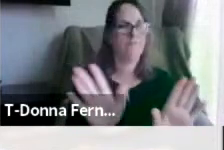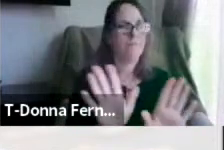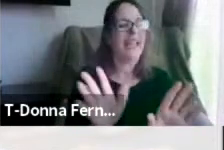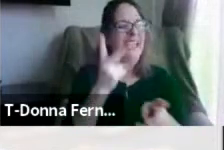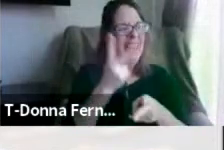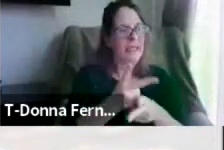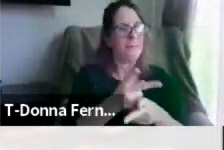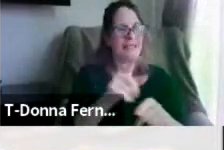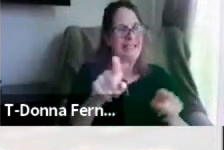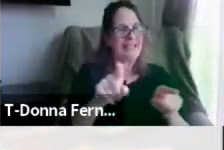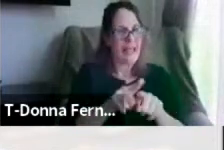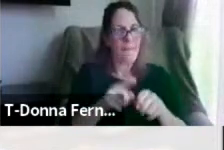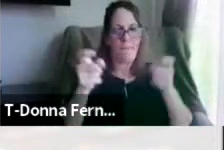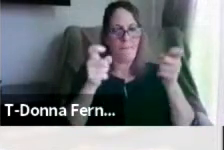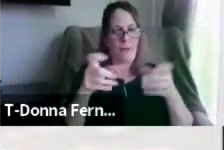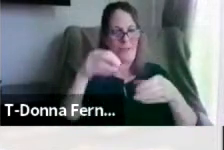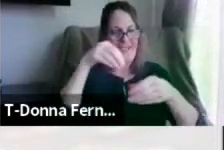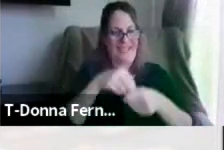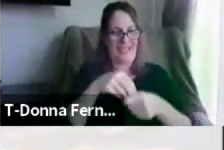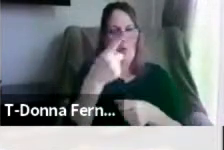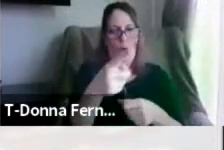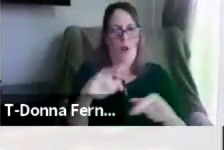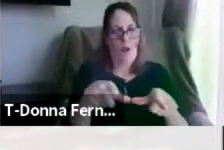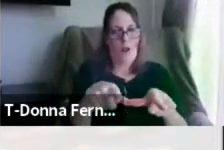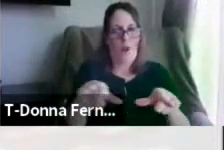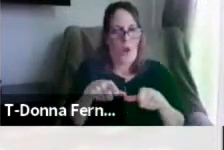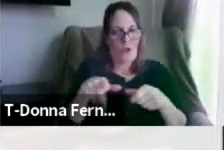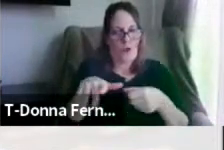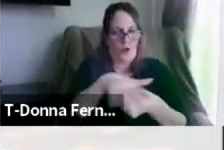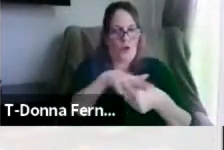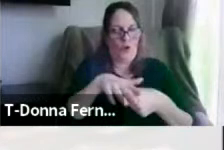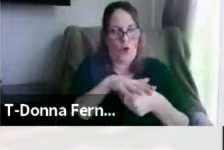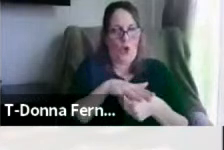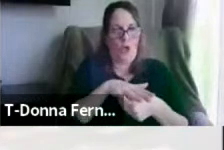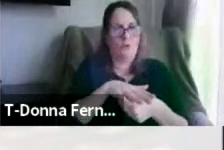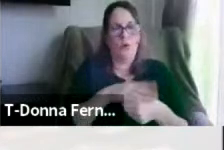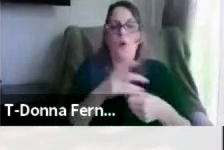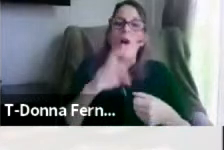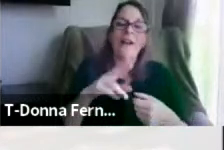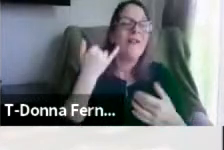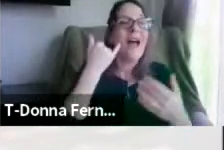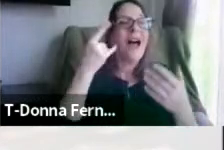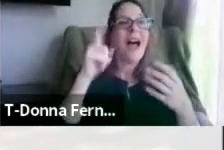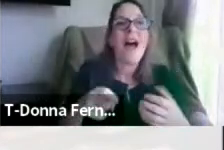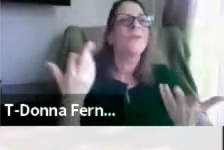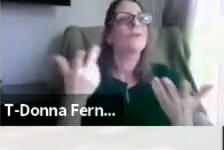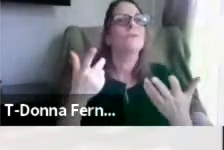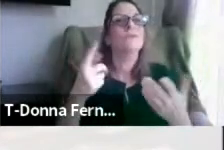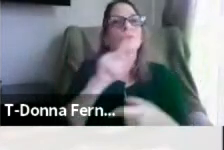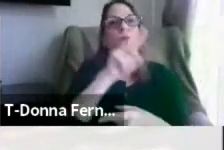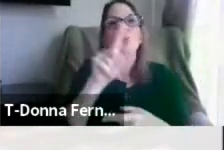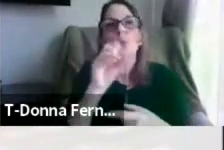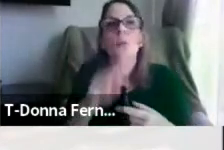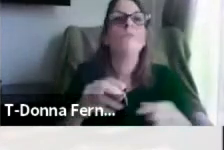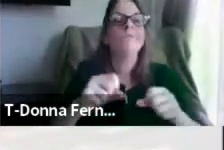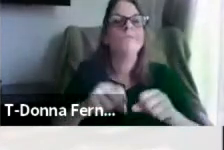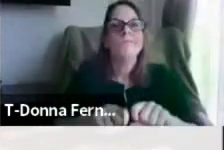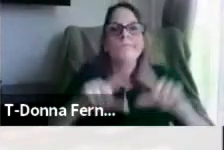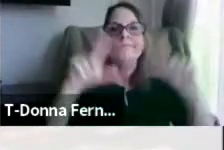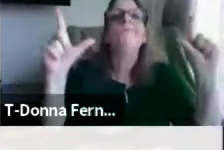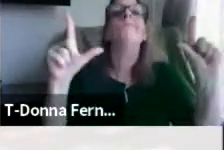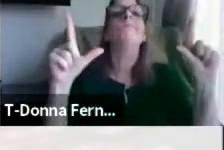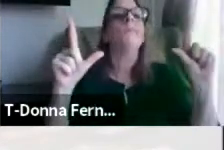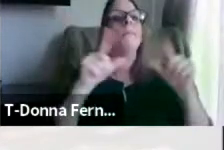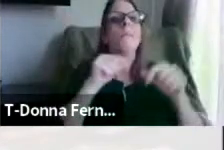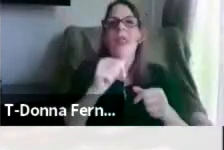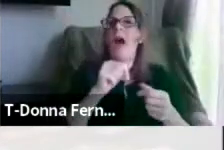those managers in a single location. If possible, teleconference or do whatever you need to do, just try to stay out of